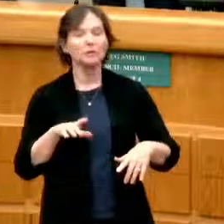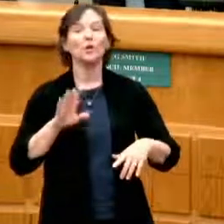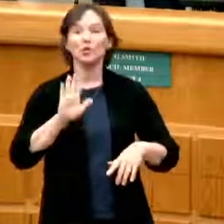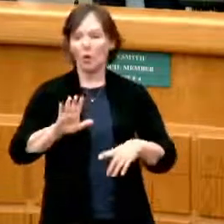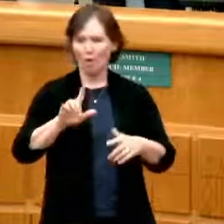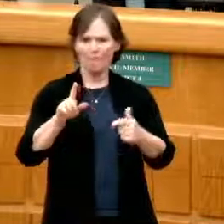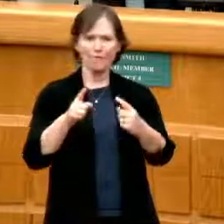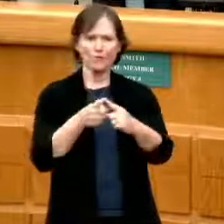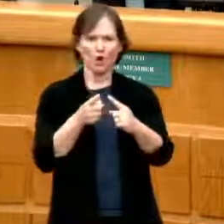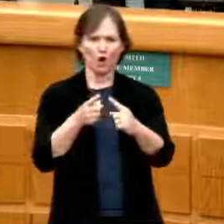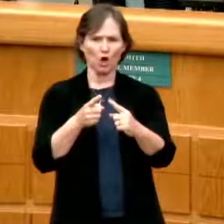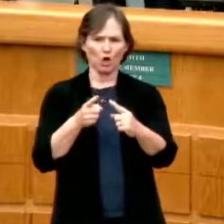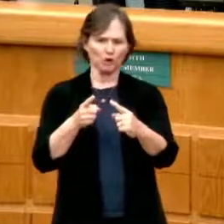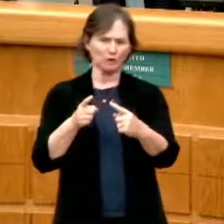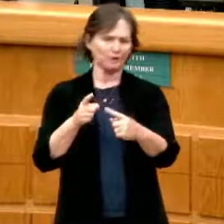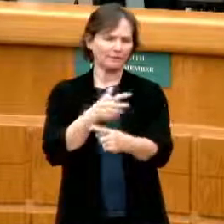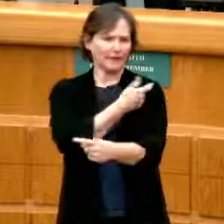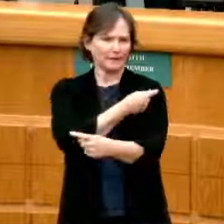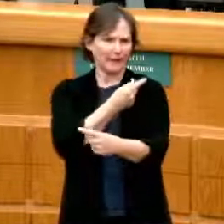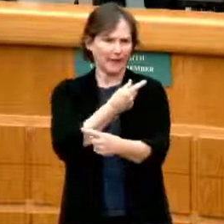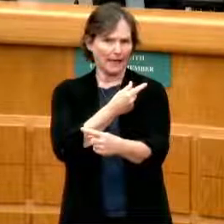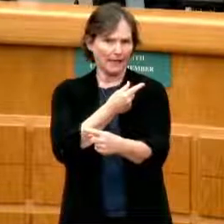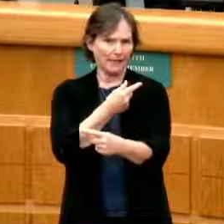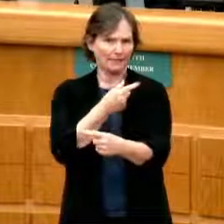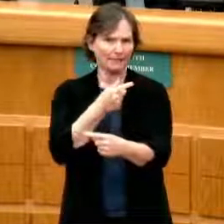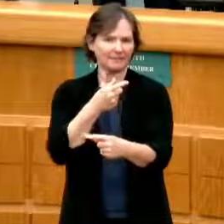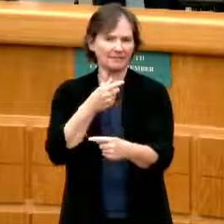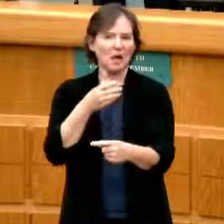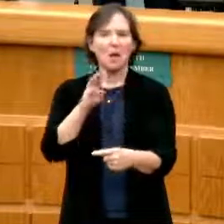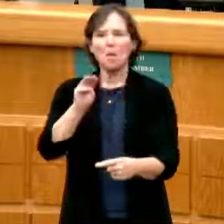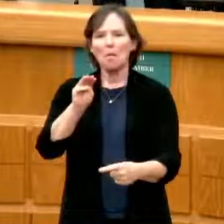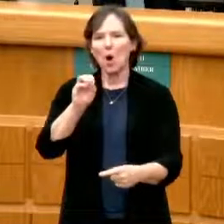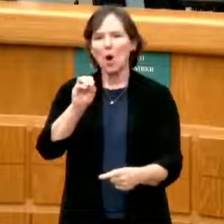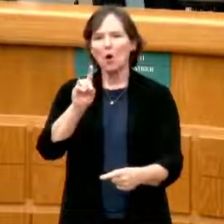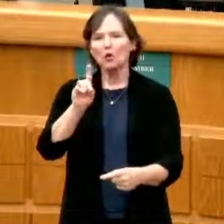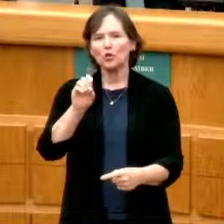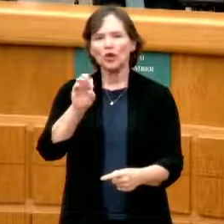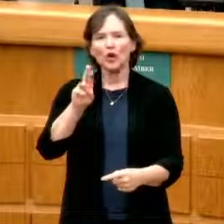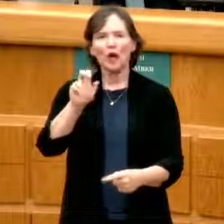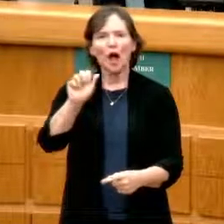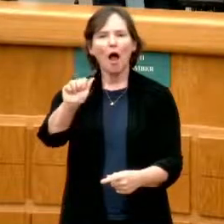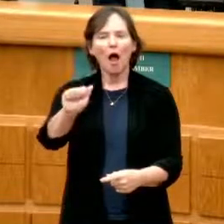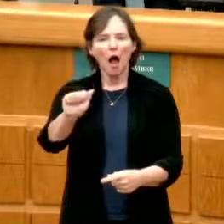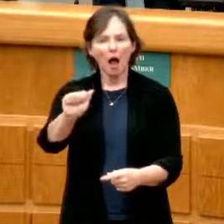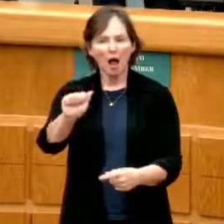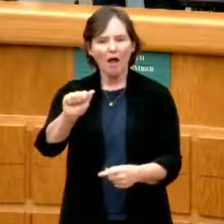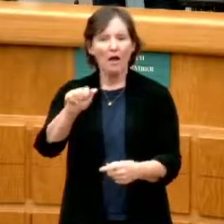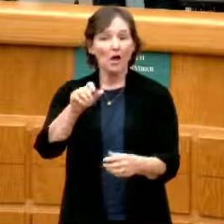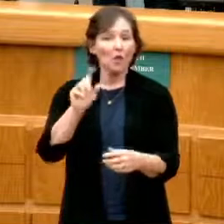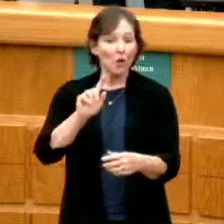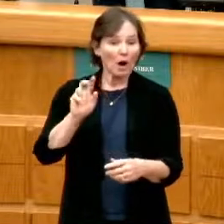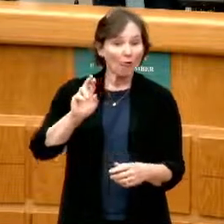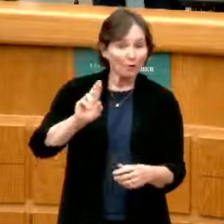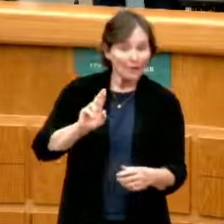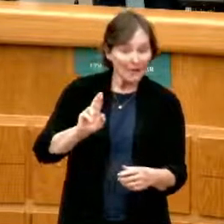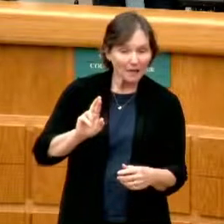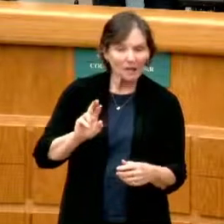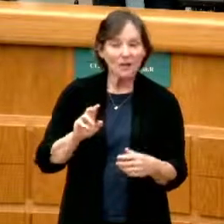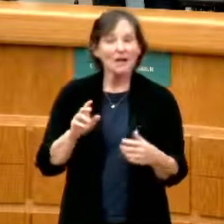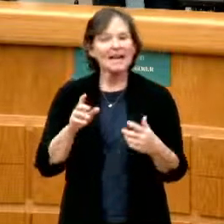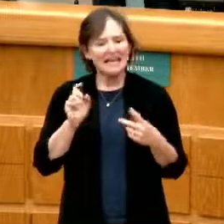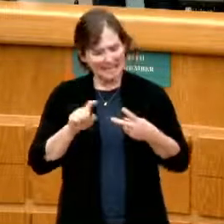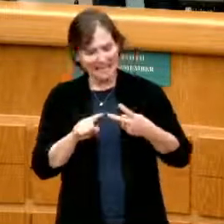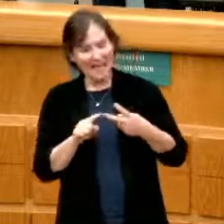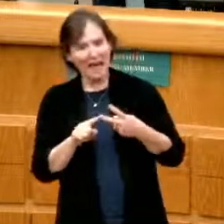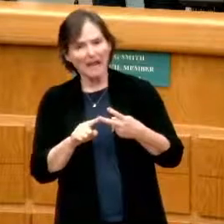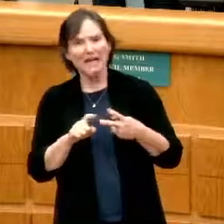vaccine of Moderna at the Richard Borchard Fairgrounds, you can receive a second dose of Moderna almost anywhere, to be honest with you.